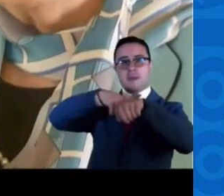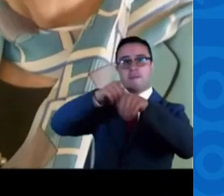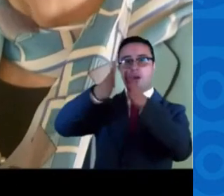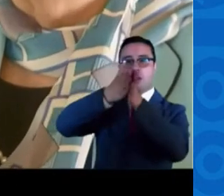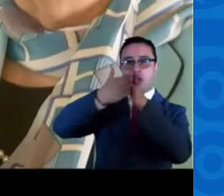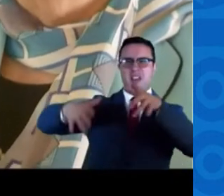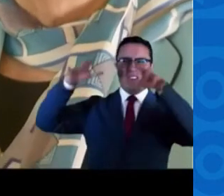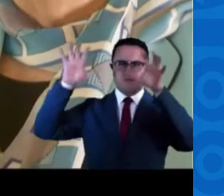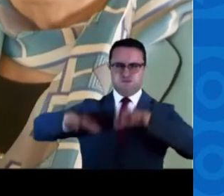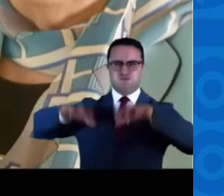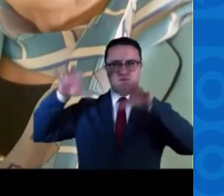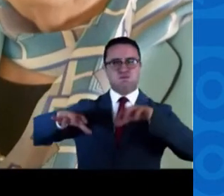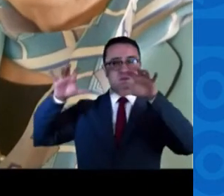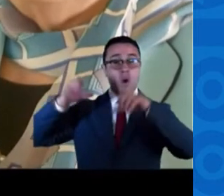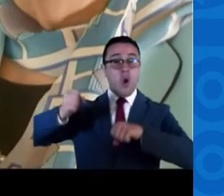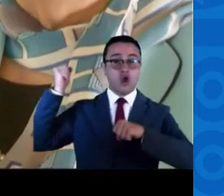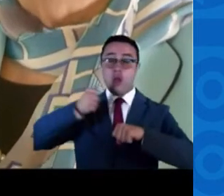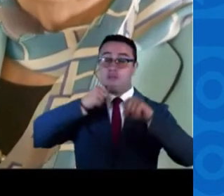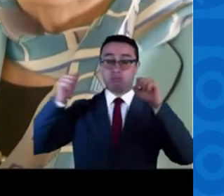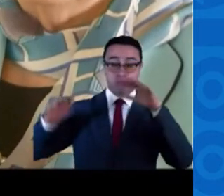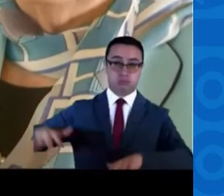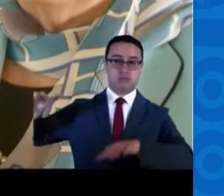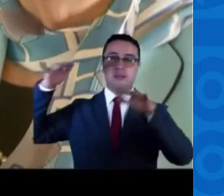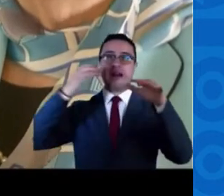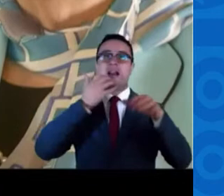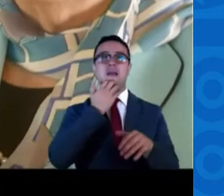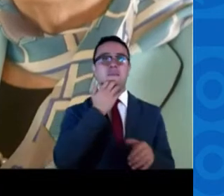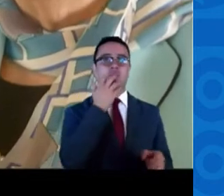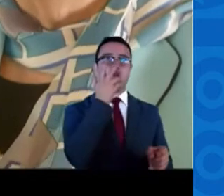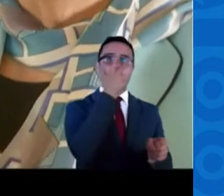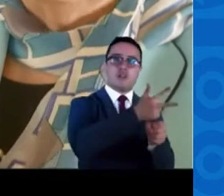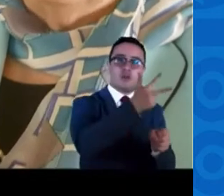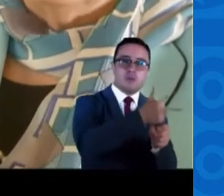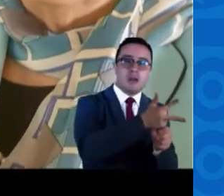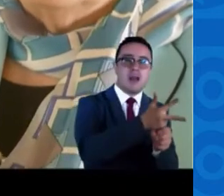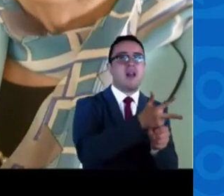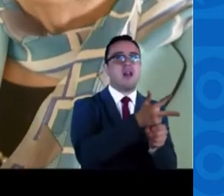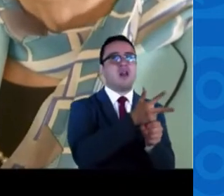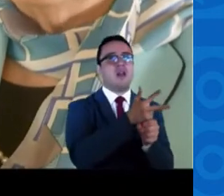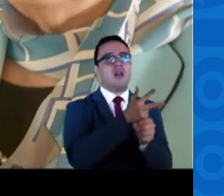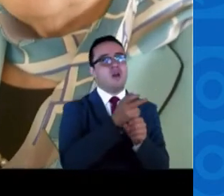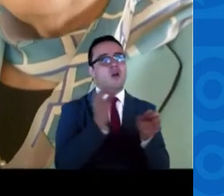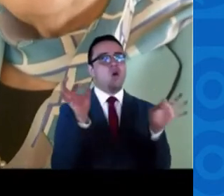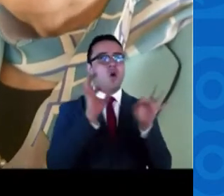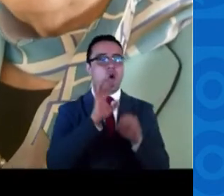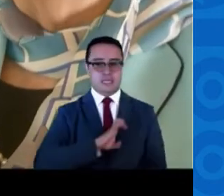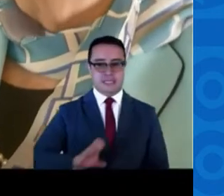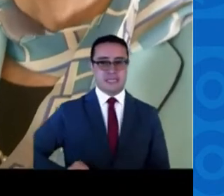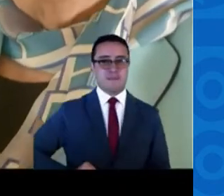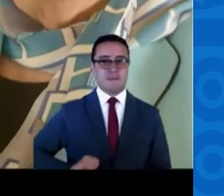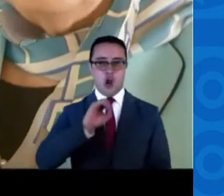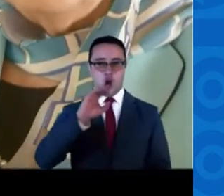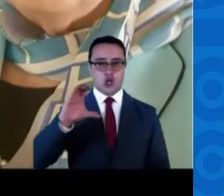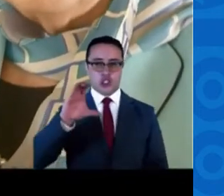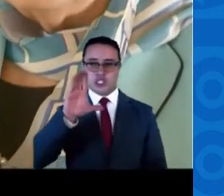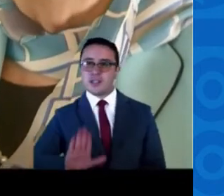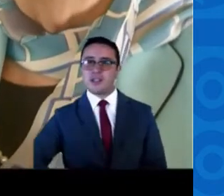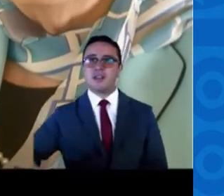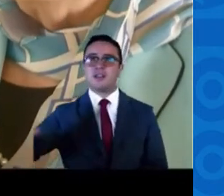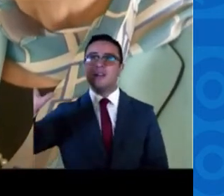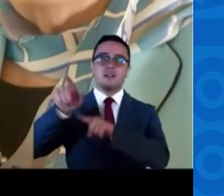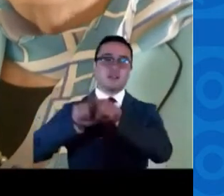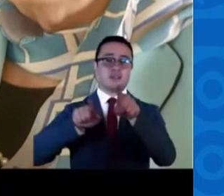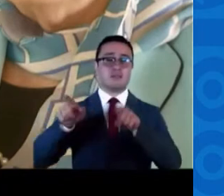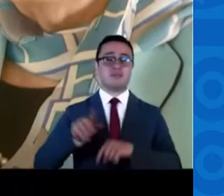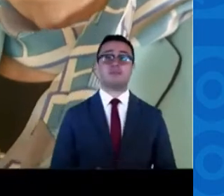season will be expanded. This has been the problem for the dry region of Guatemala and the